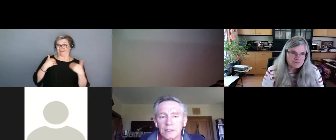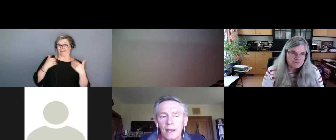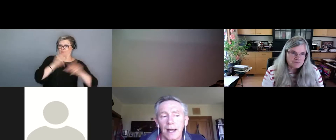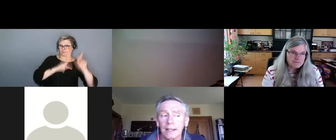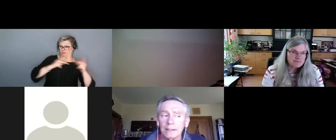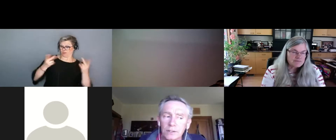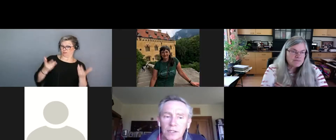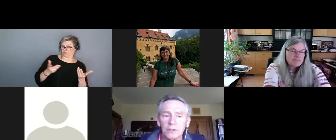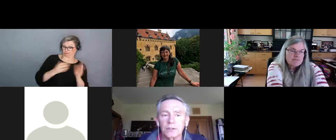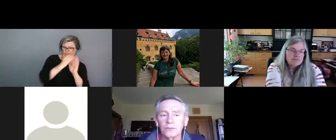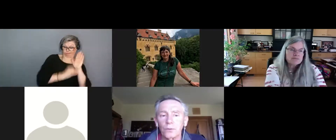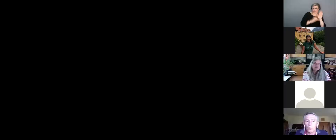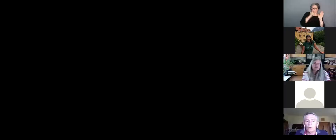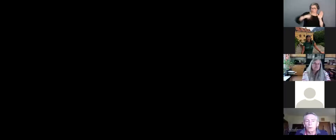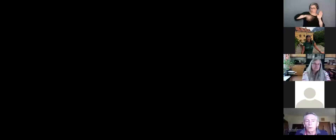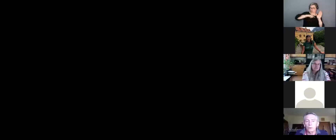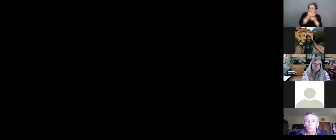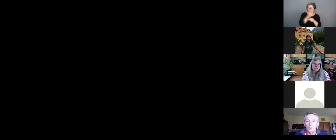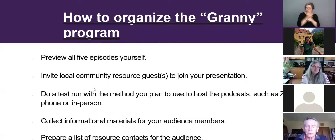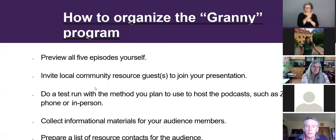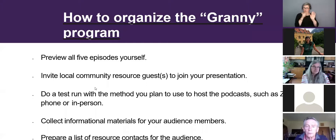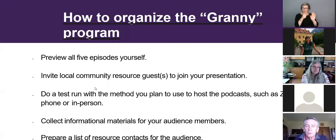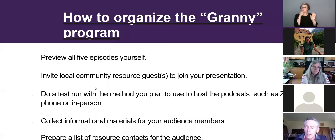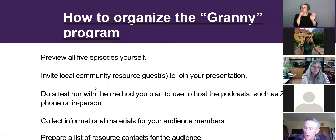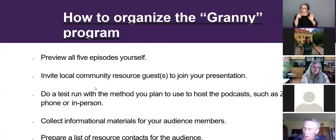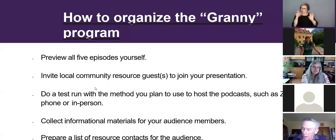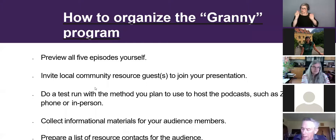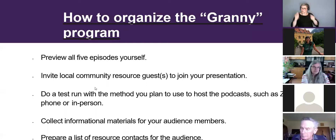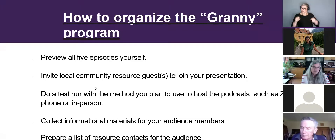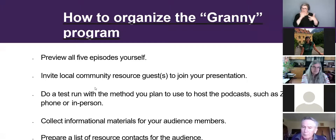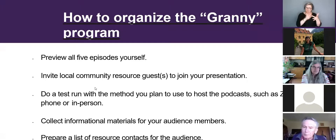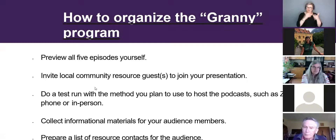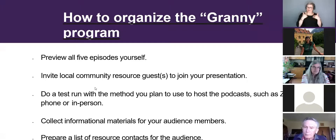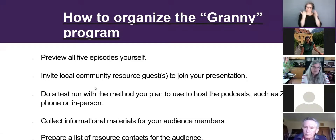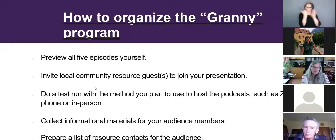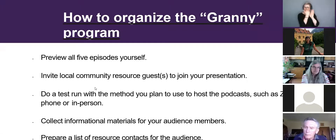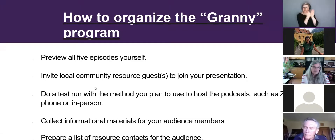podcast, and suggestions for who you could reach out to.